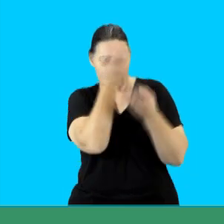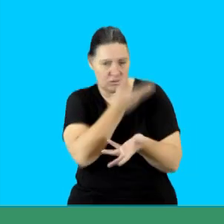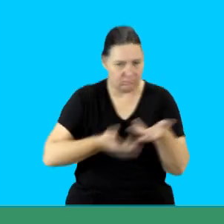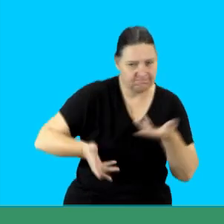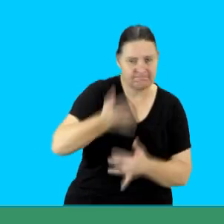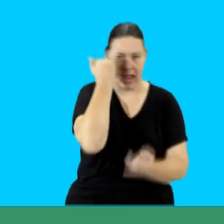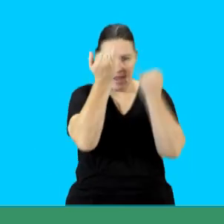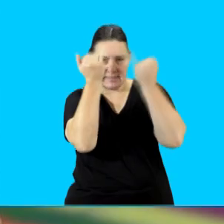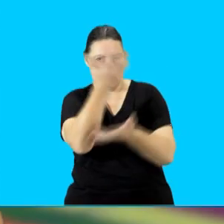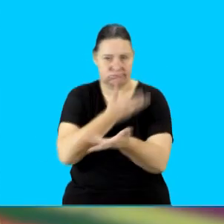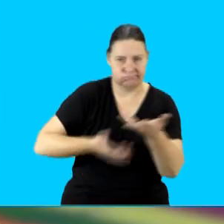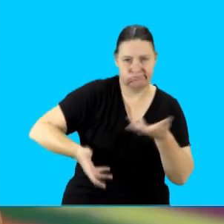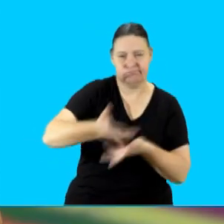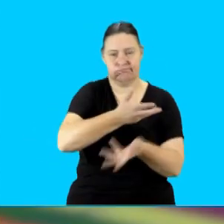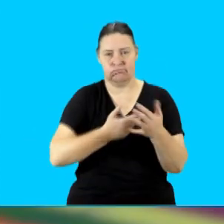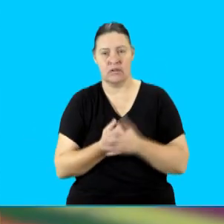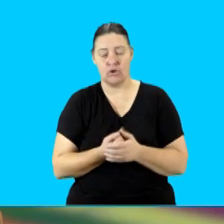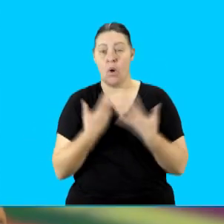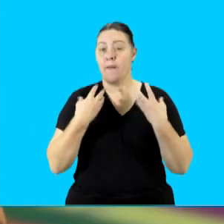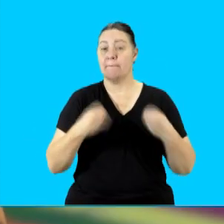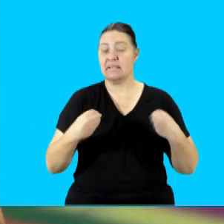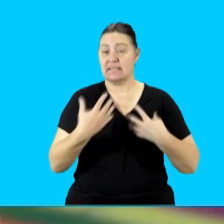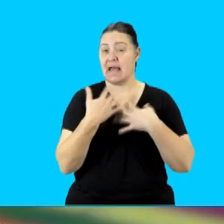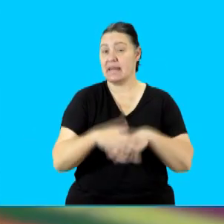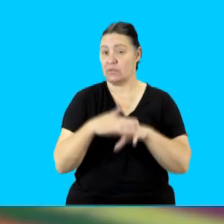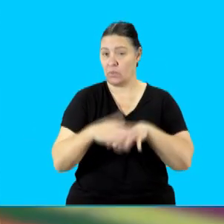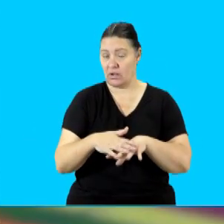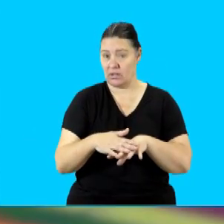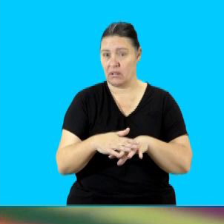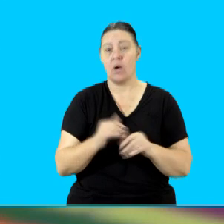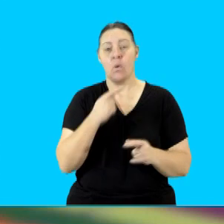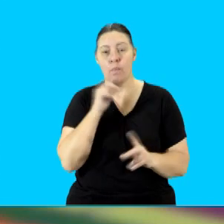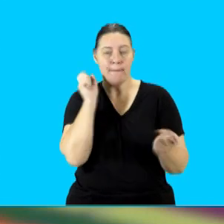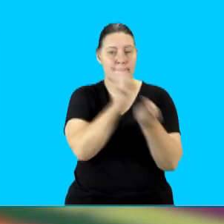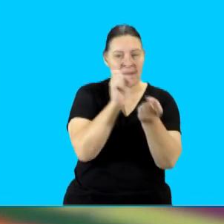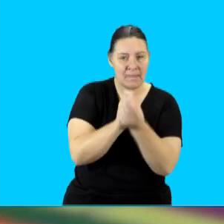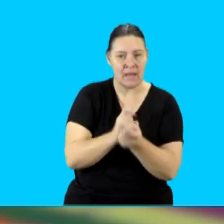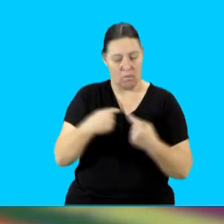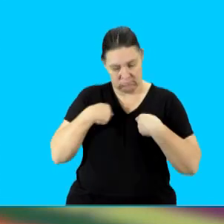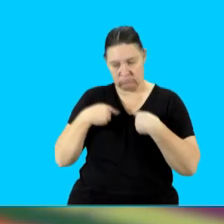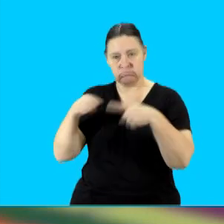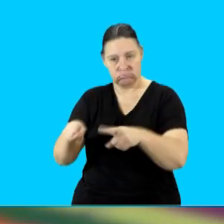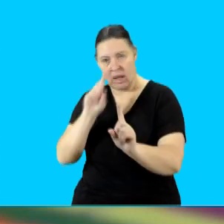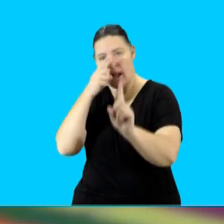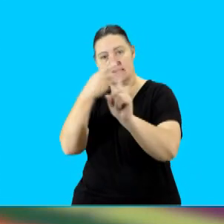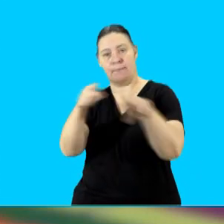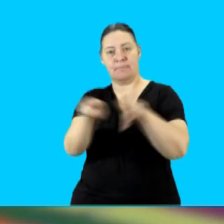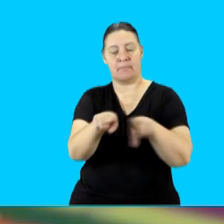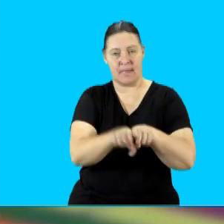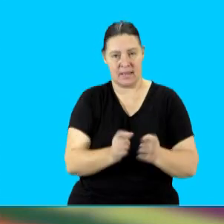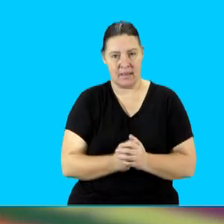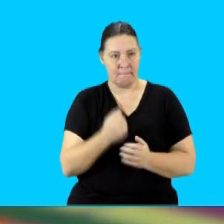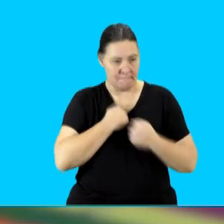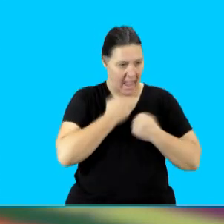and ideas. So when we network as a business, it simply means that we meet people with similar motives. We